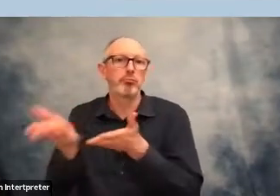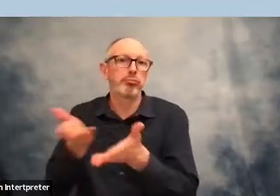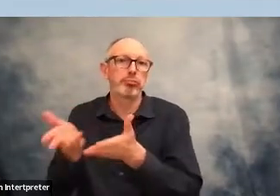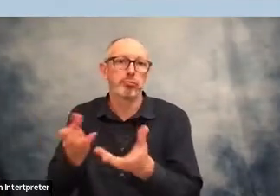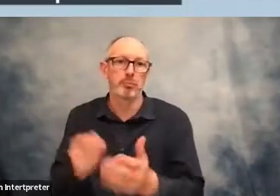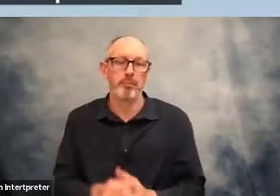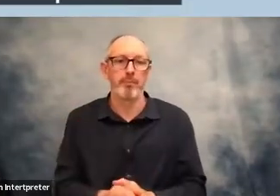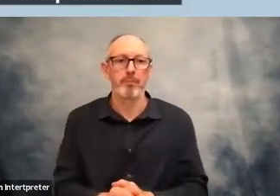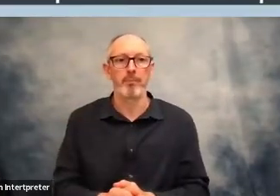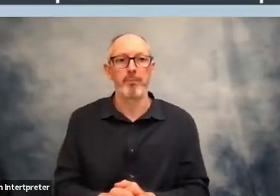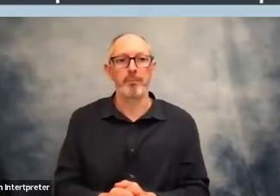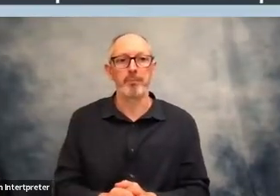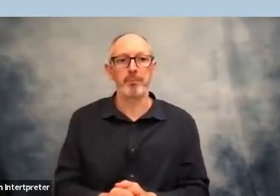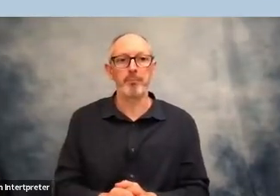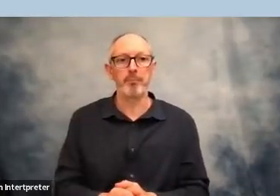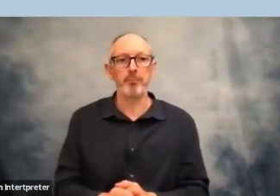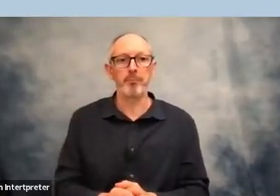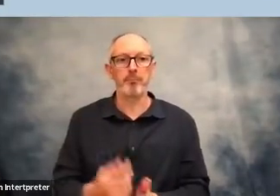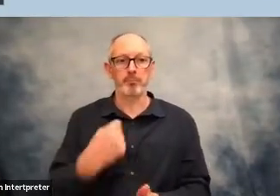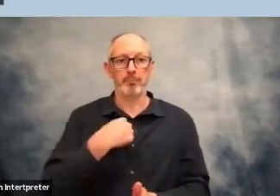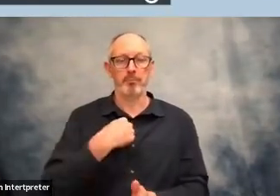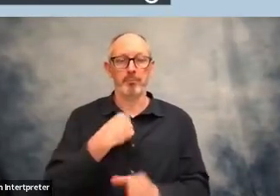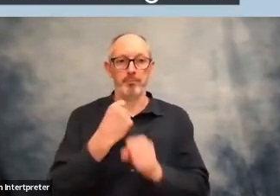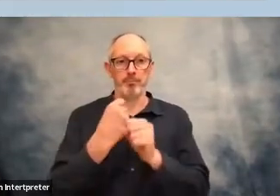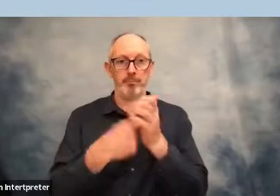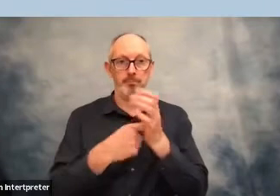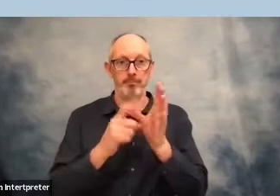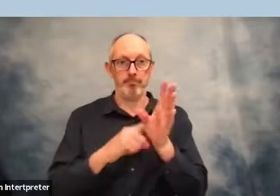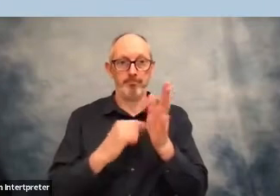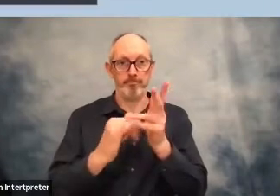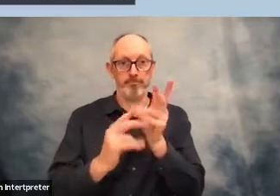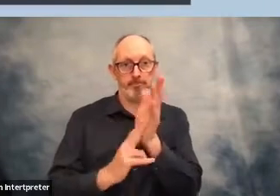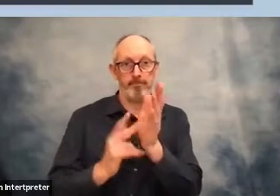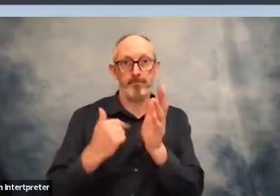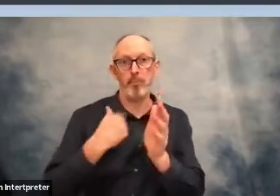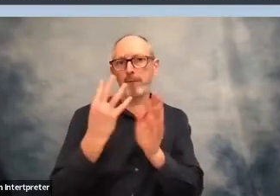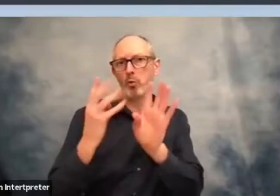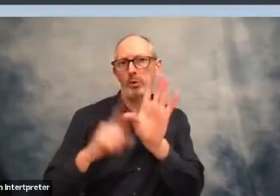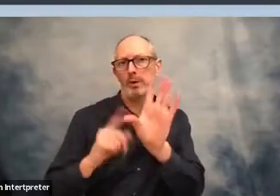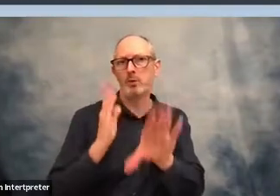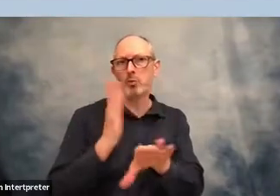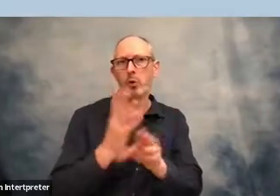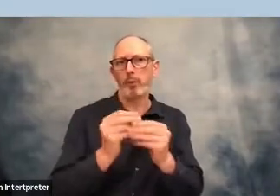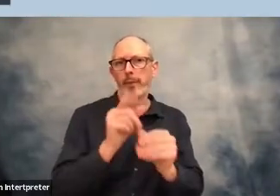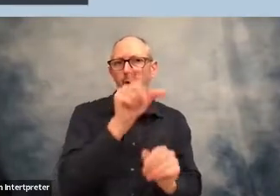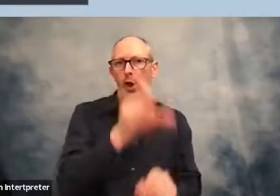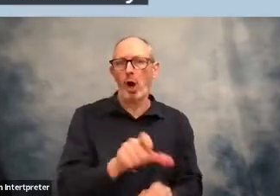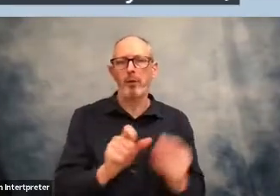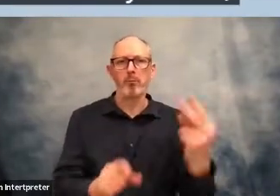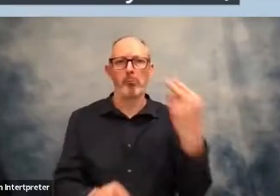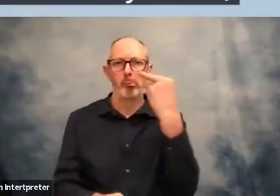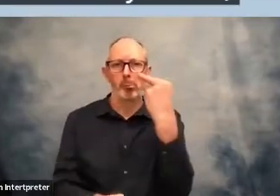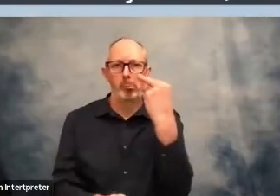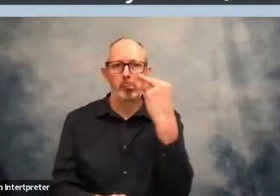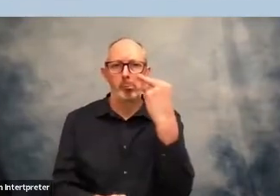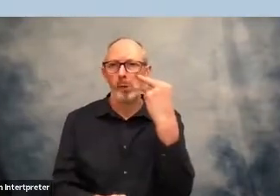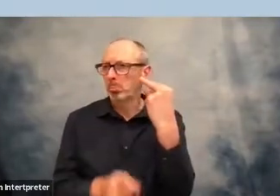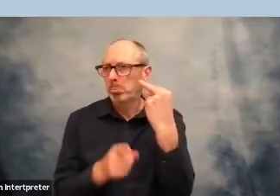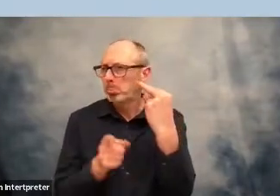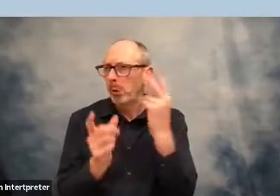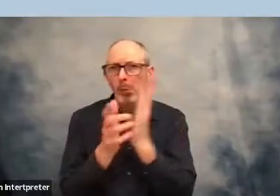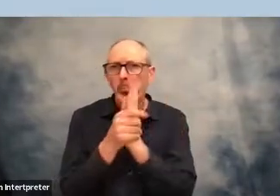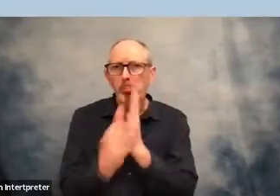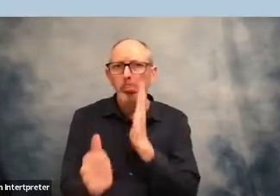I'm Grayson, an occupational therapist, and after 4 years of working with a client, someone looked at me and said, he doesn't really have any skills, does